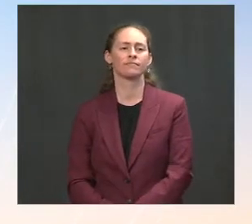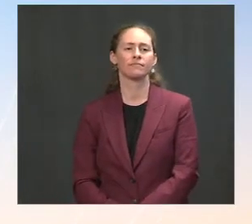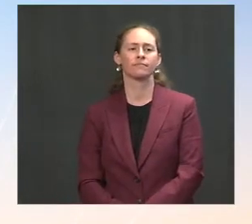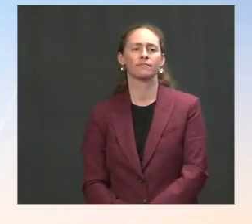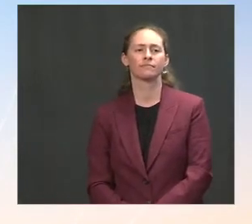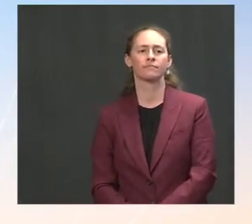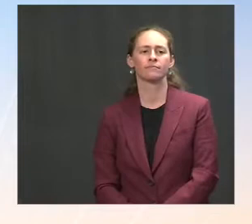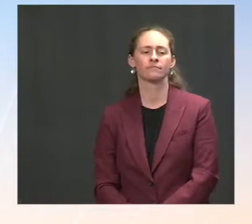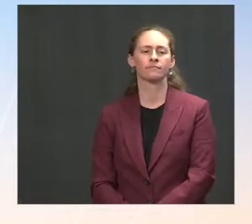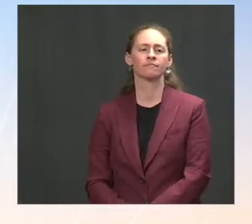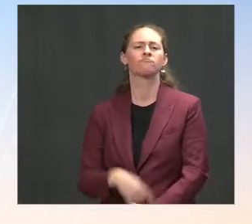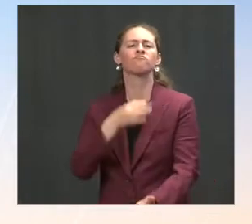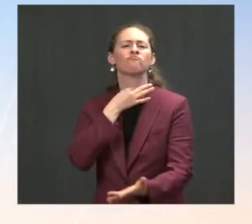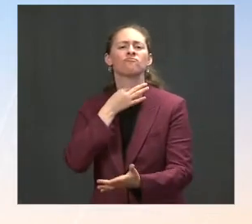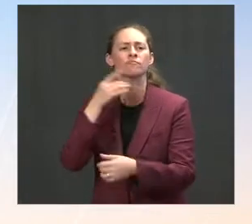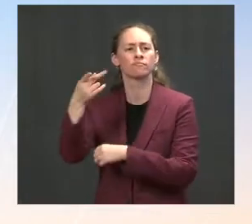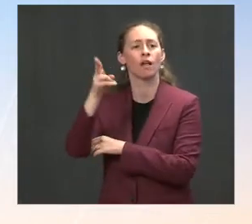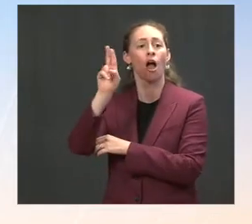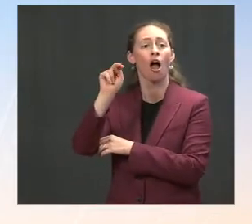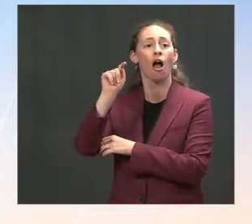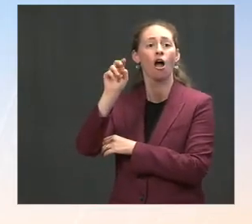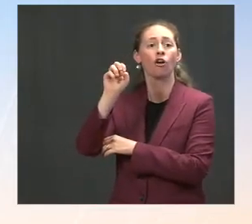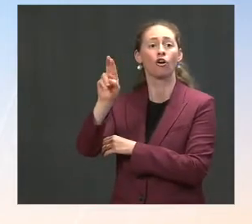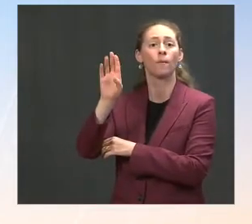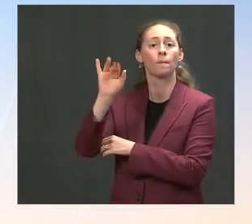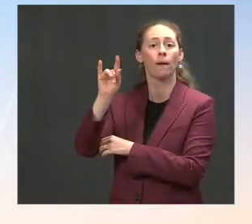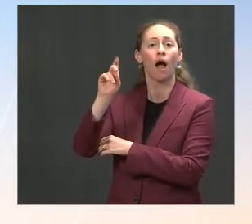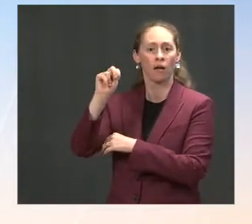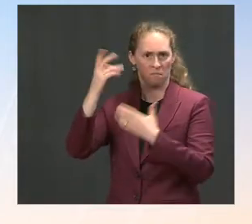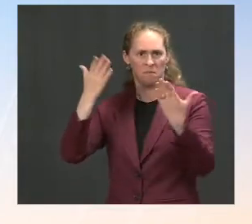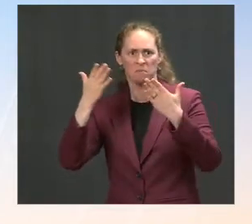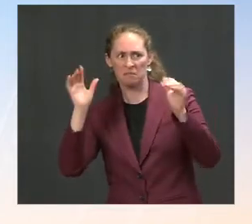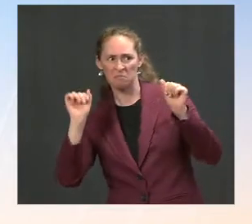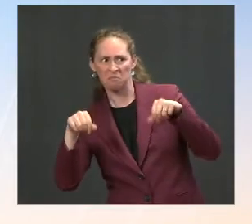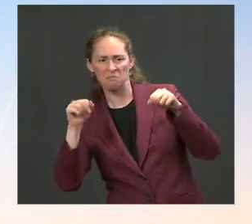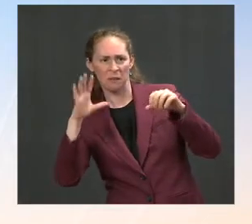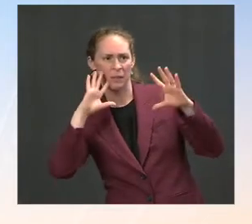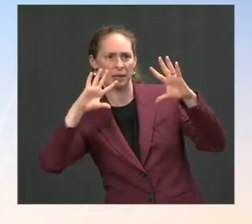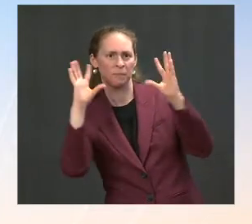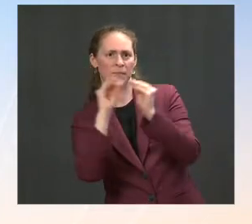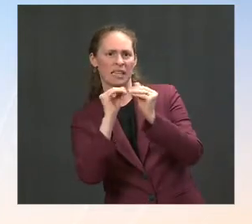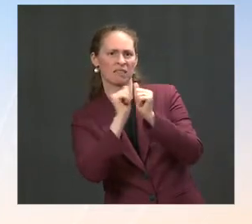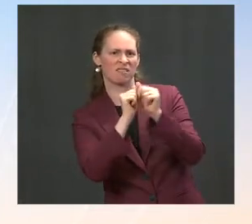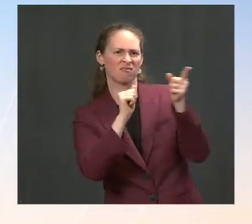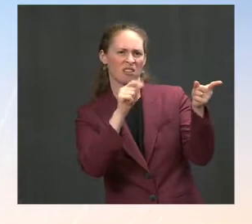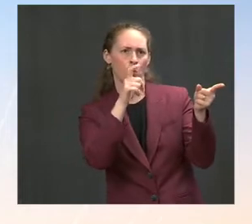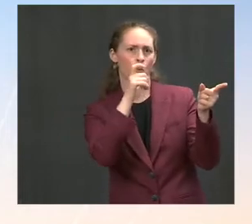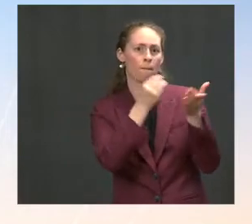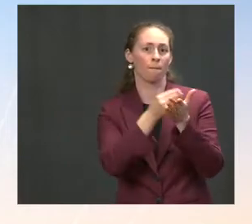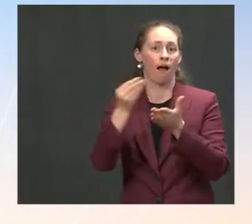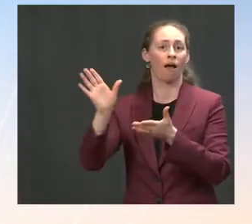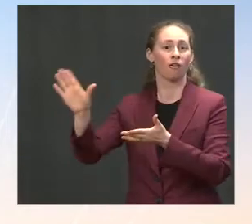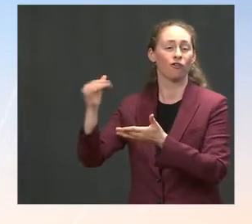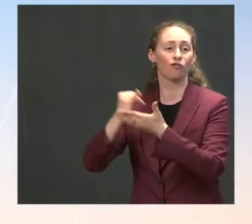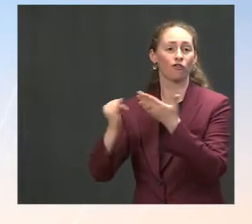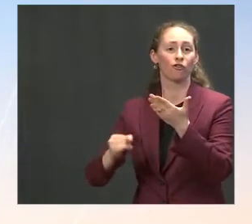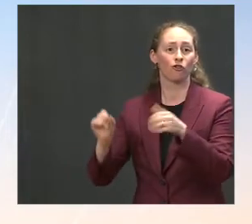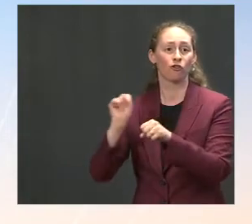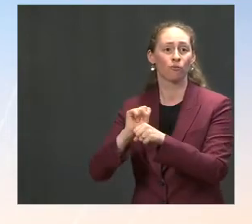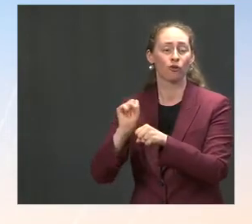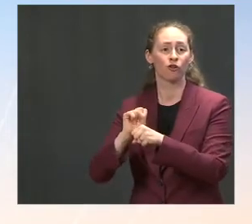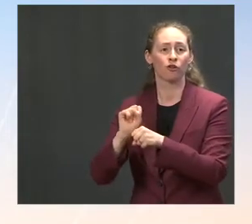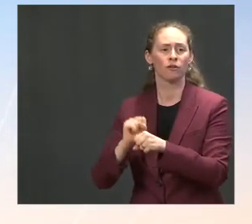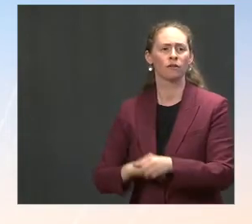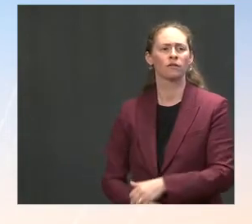that he will be meeting with prospective buyers, but you also said that he's not going to have any conversations. Not that he's meeting with prospective buyers, that he